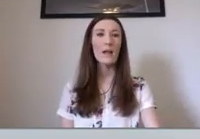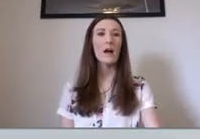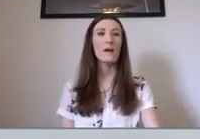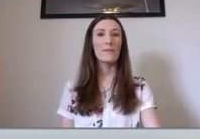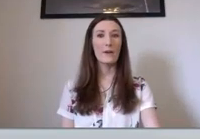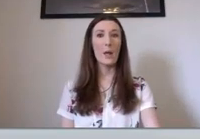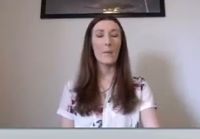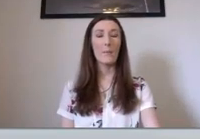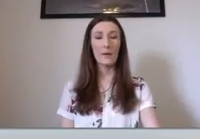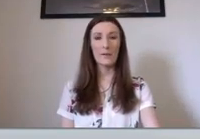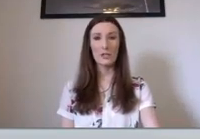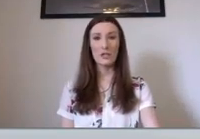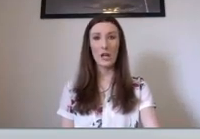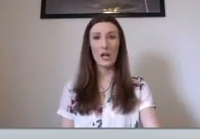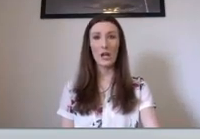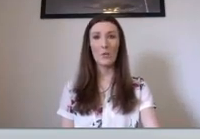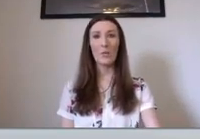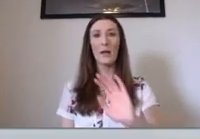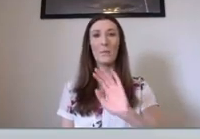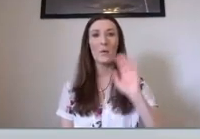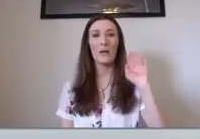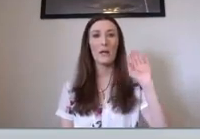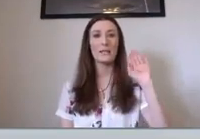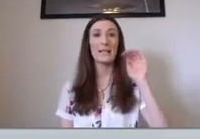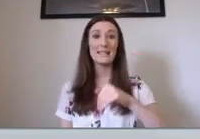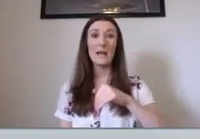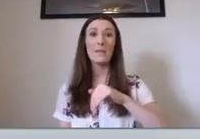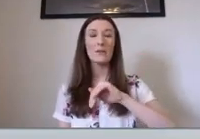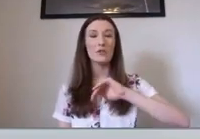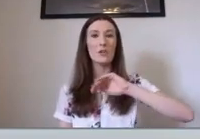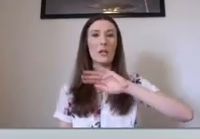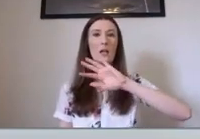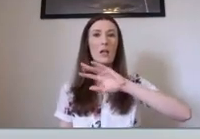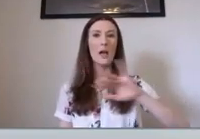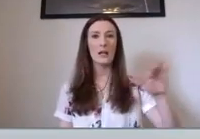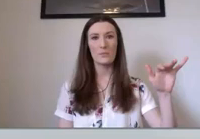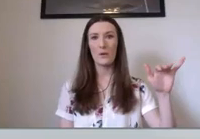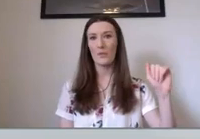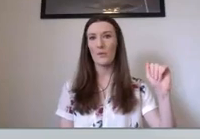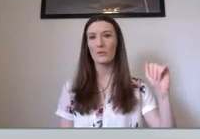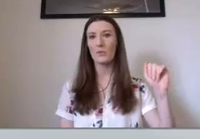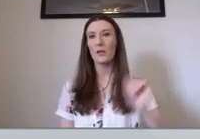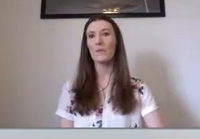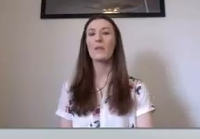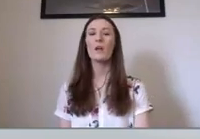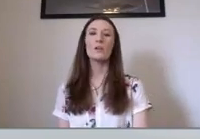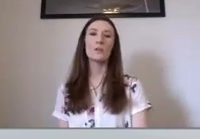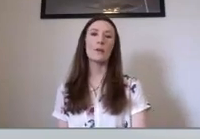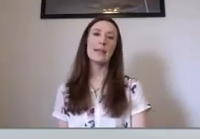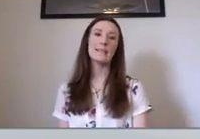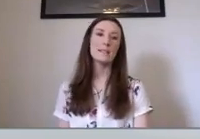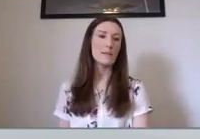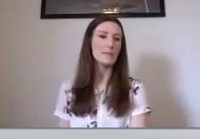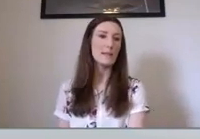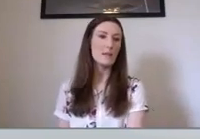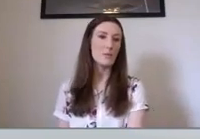Language. Okay, a very brief history. We'll get more in-depth history as we go throughout the school year. So